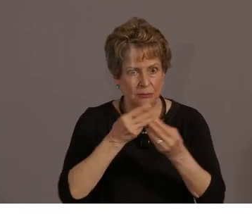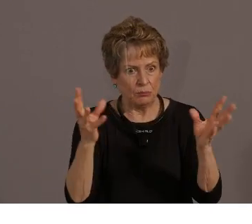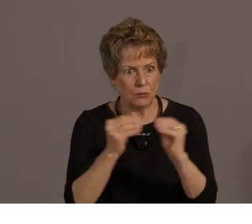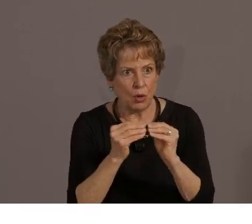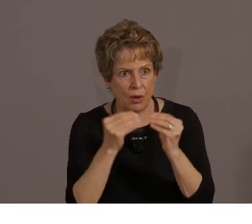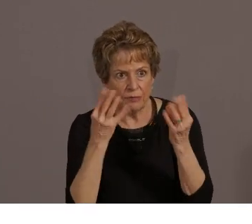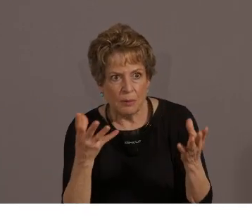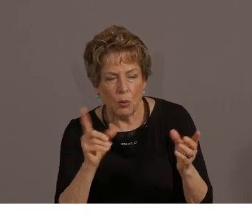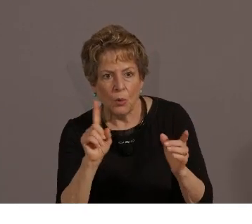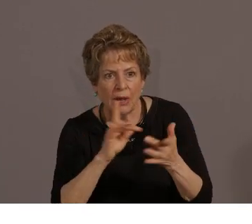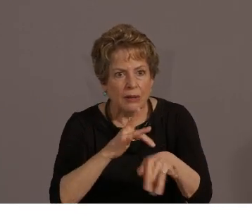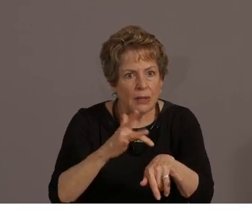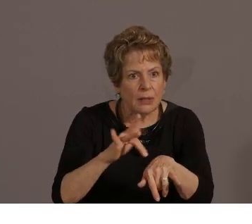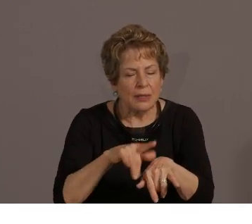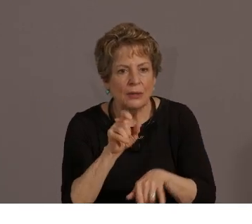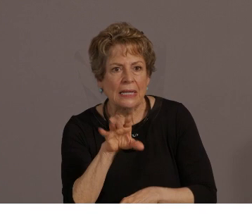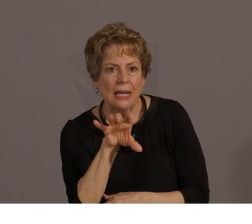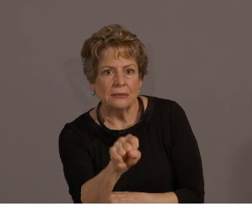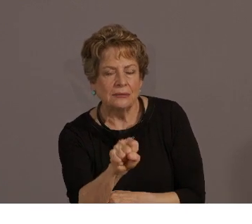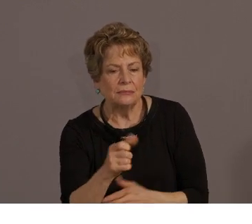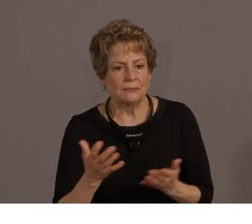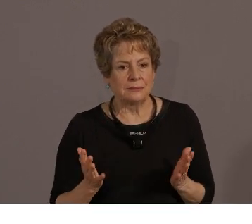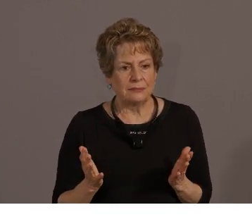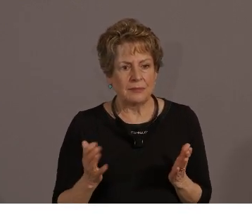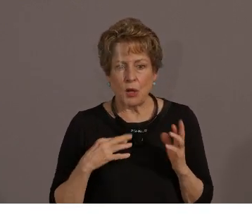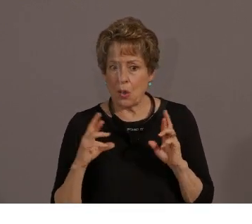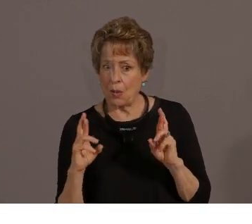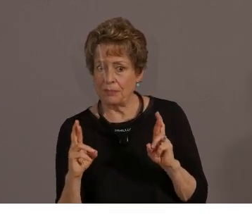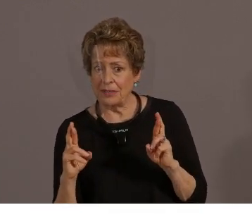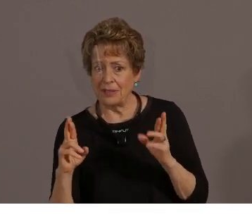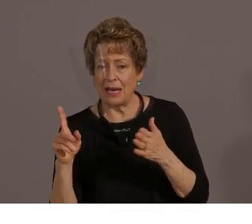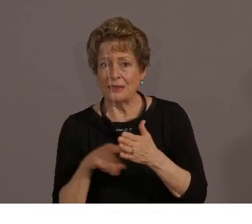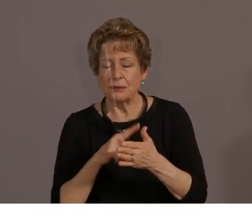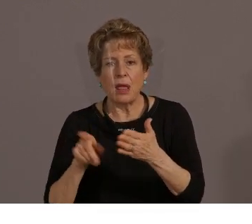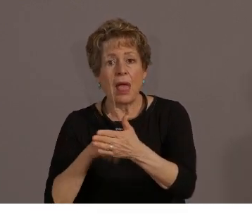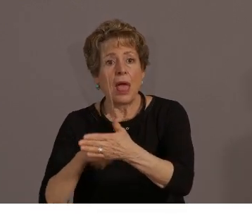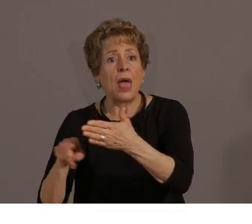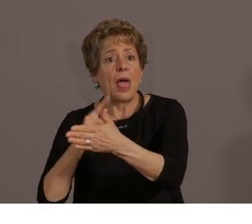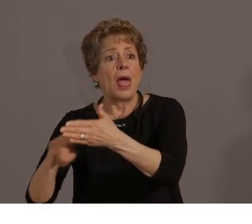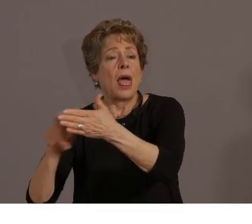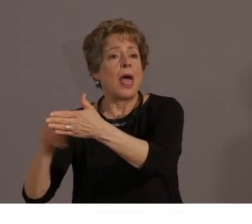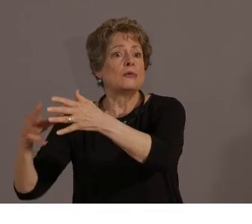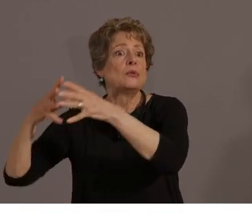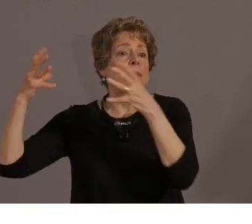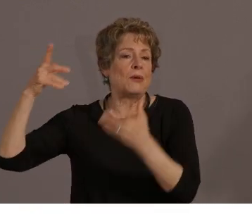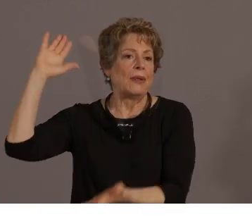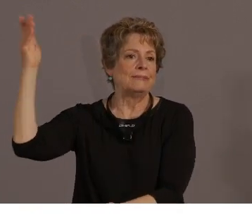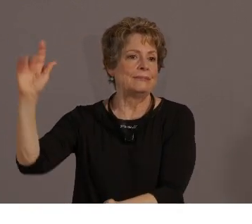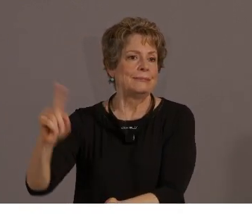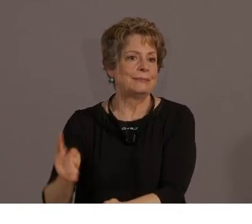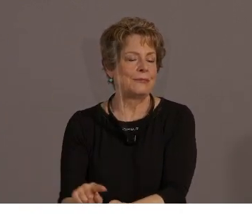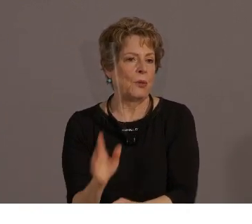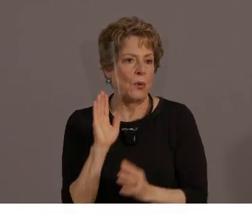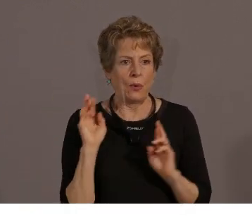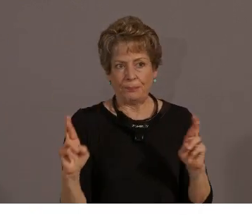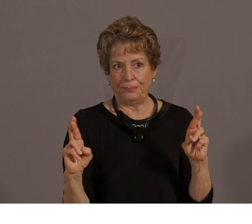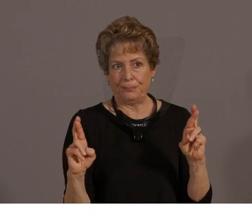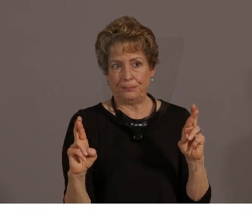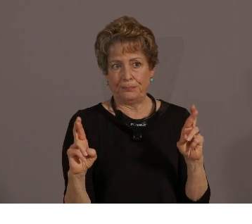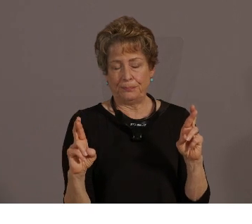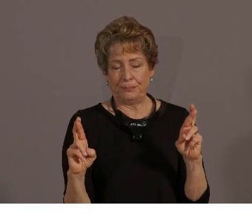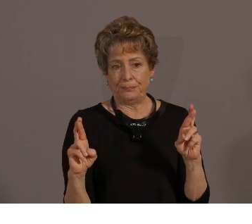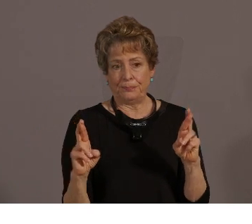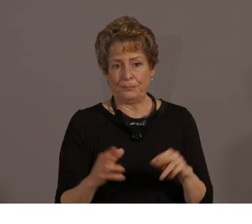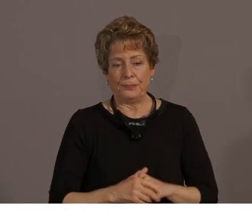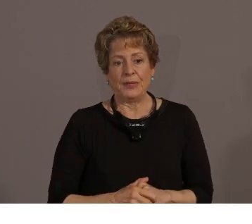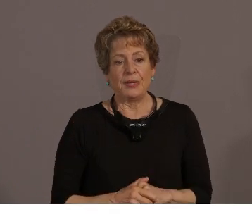If you'd like to make an appointment at a pharmacy at your house, again, there's a couple of ways that you can do this. You can go to